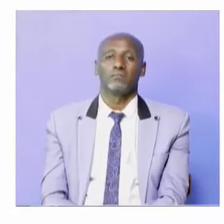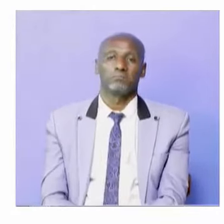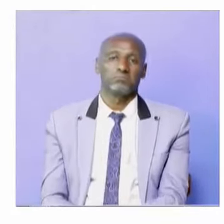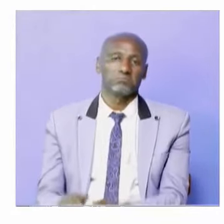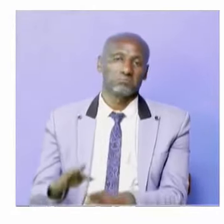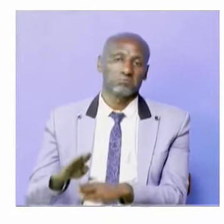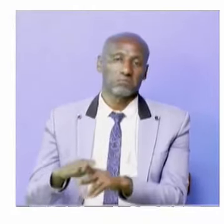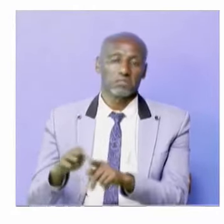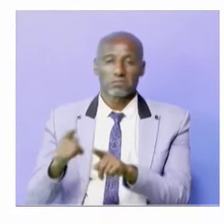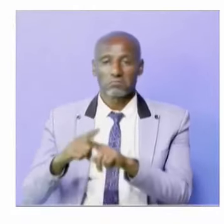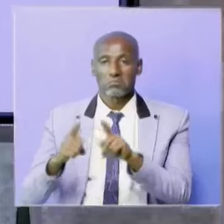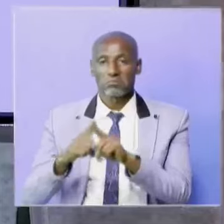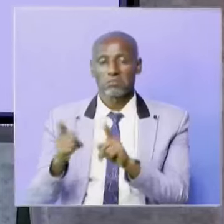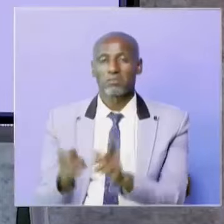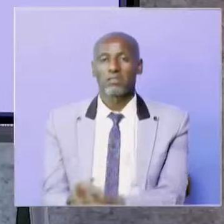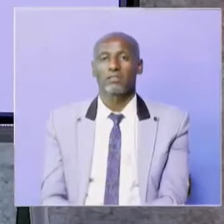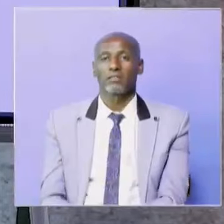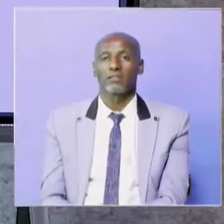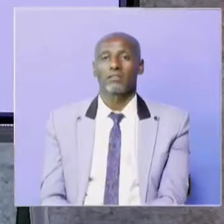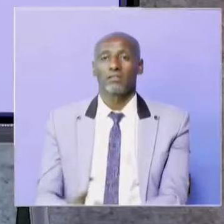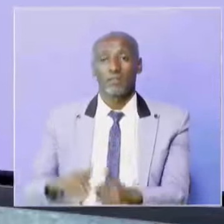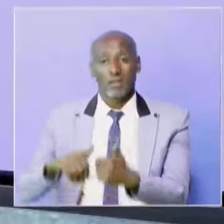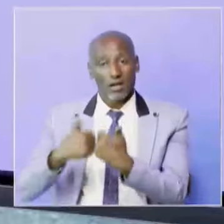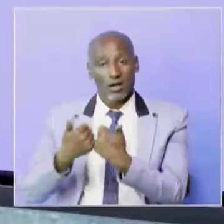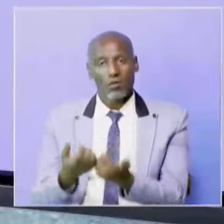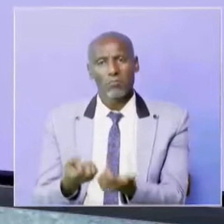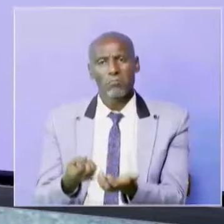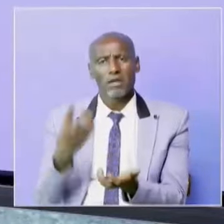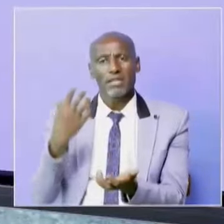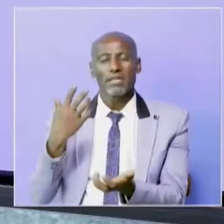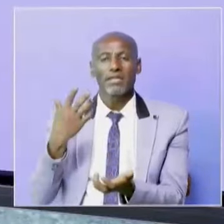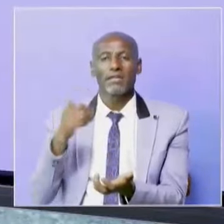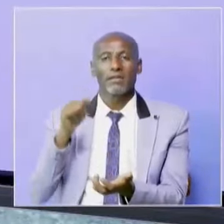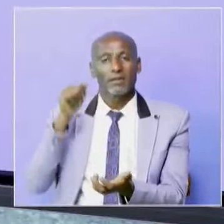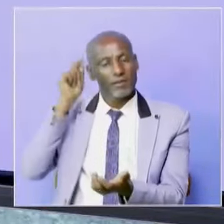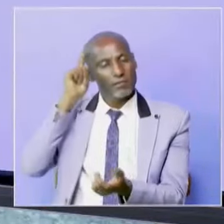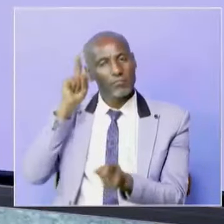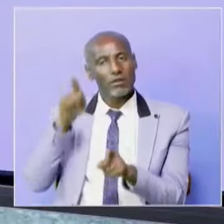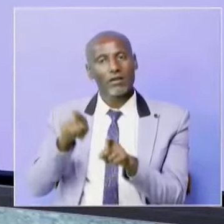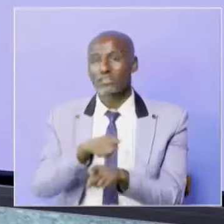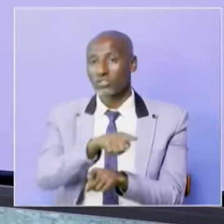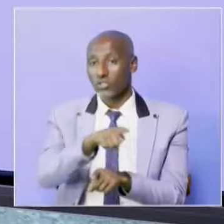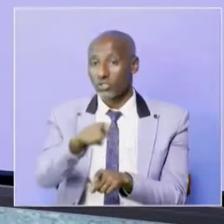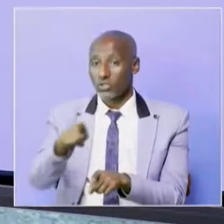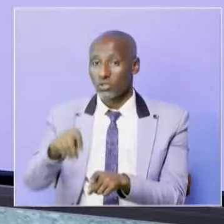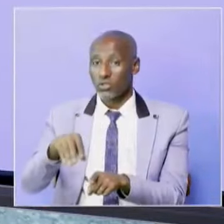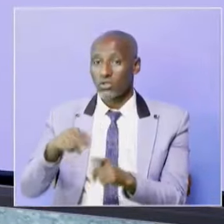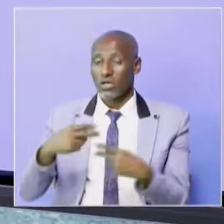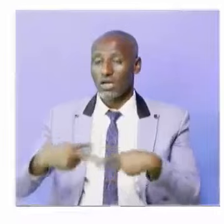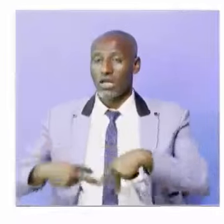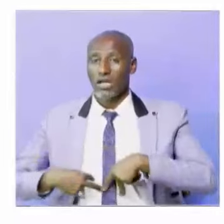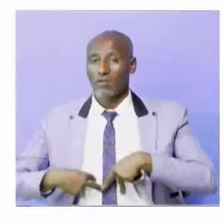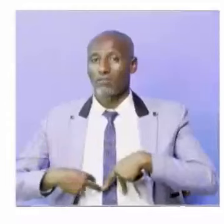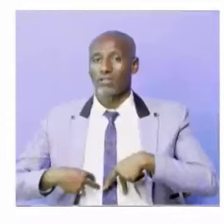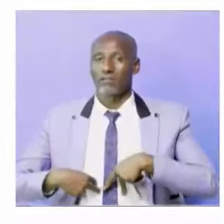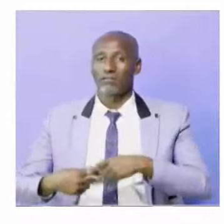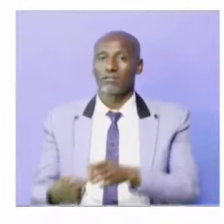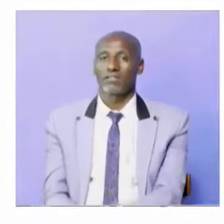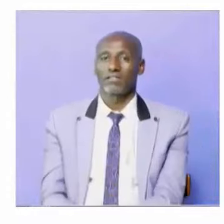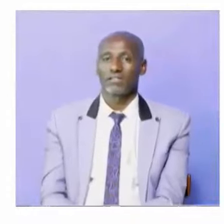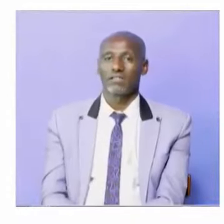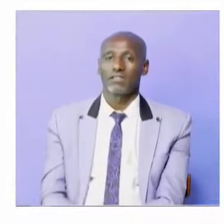Years old. It depends, okay? It depends. How many brothers and sisters do you have? Yes? You